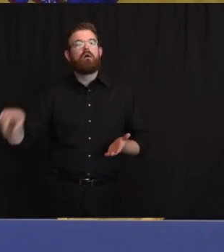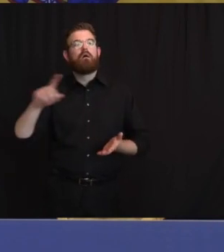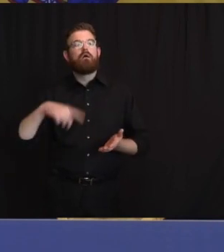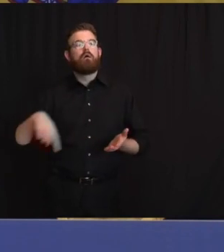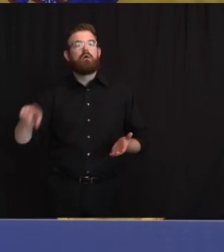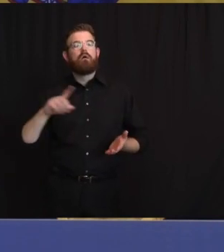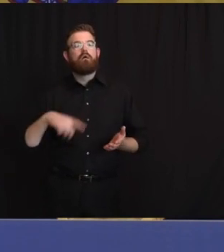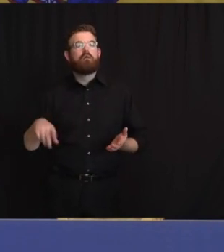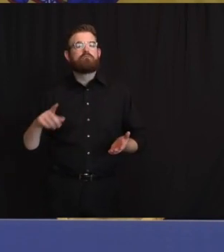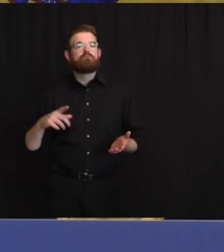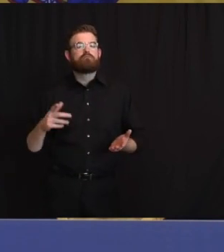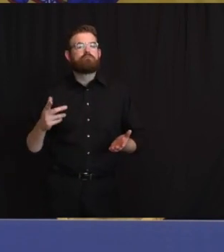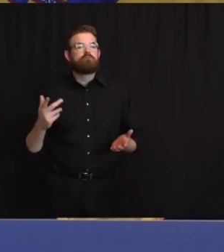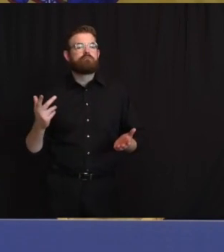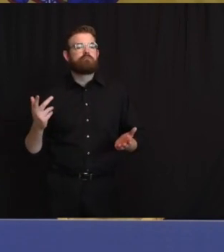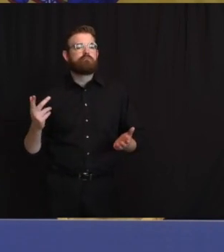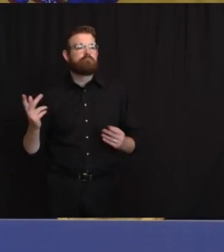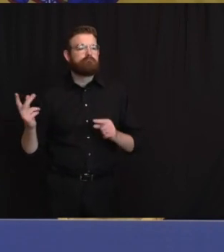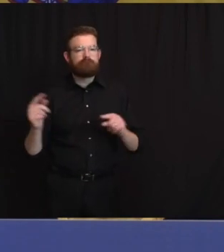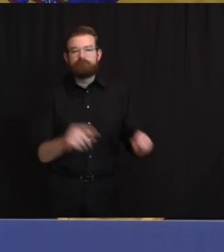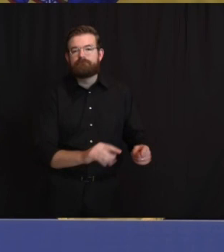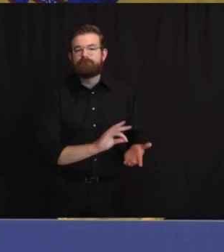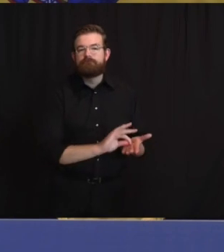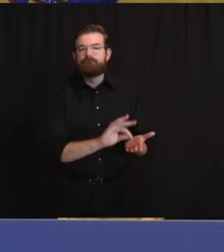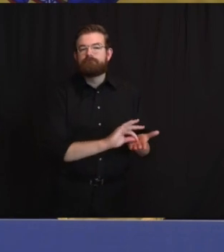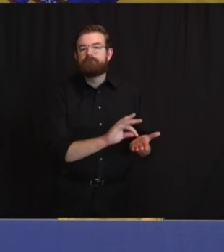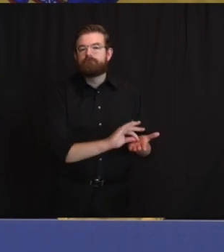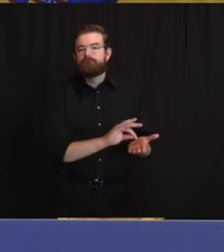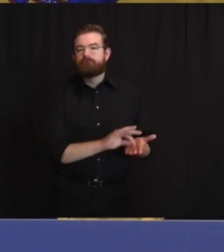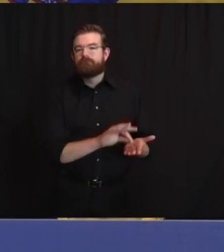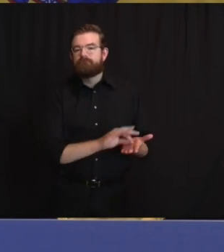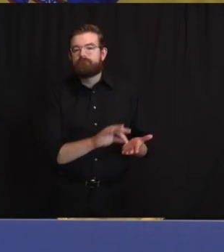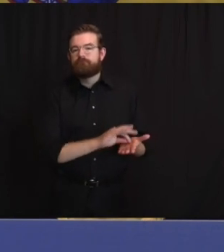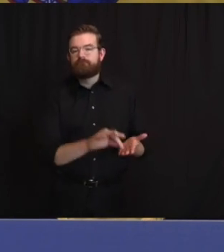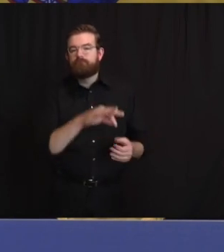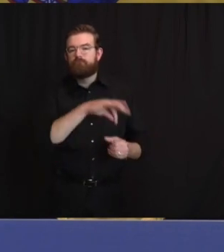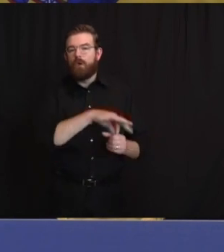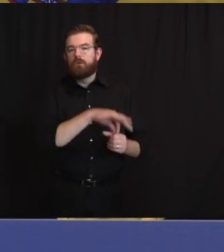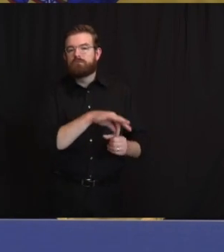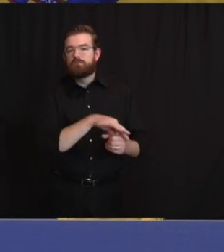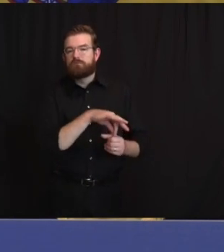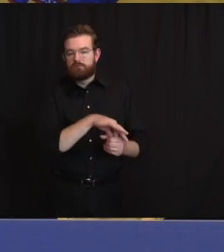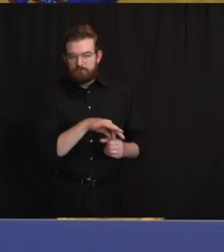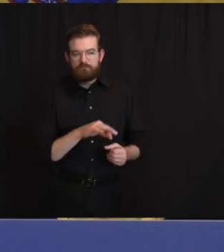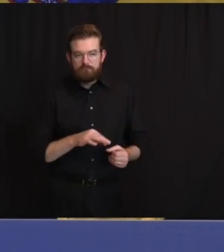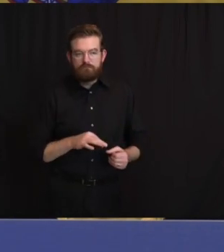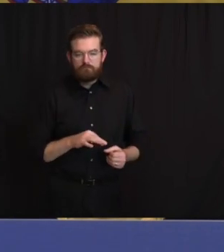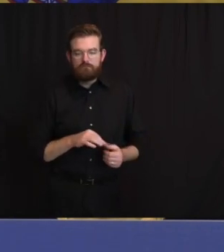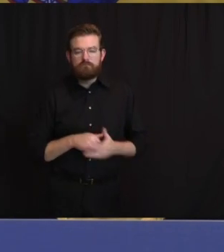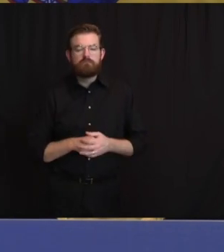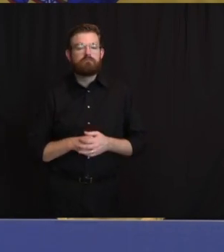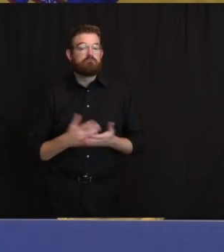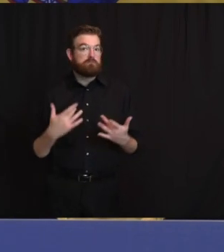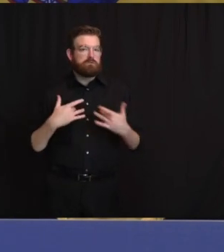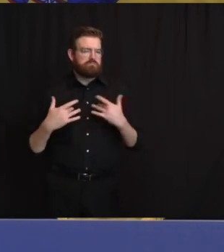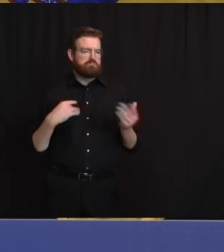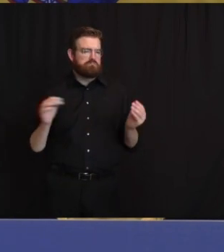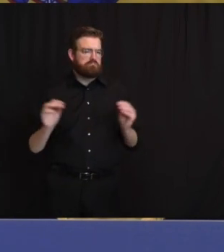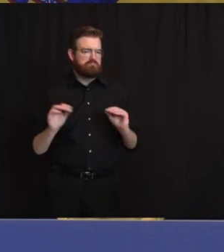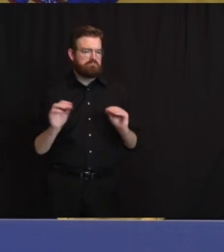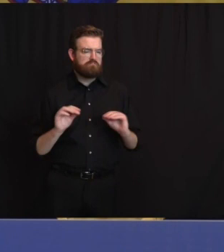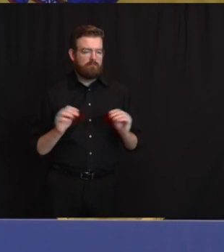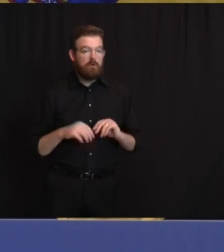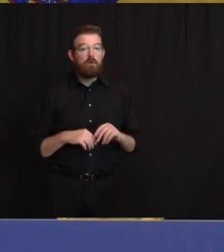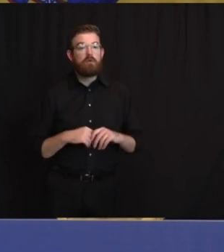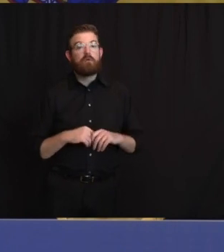concerns about that. Again, with a longer runway going into November, regardless of where we end up, in a perfect world, you won't need to have